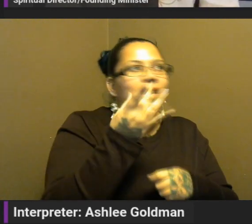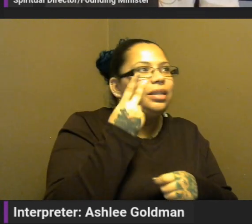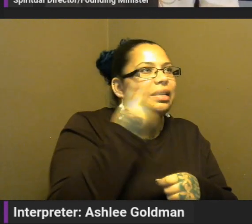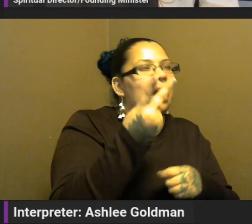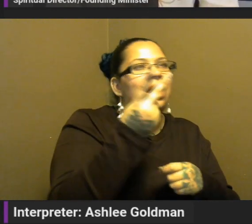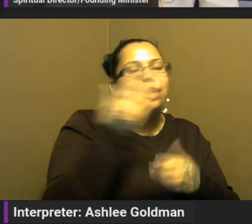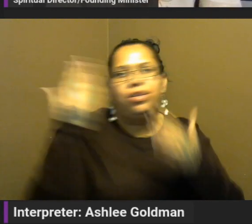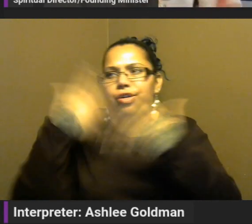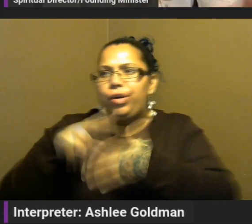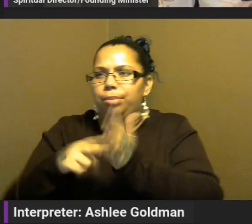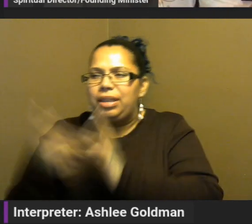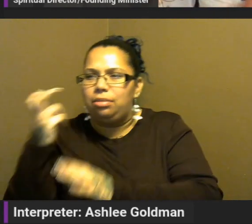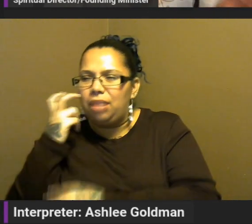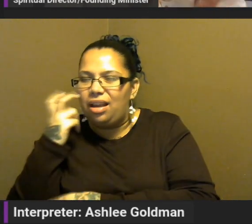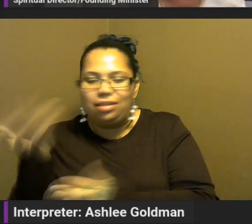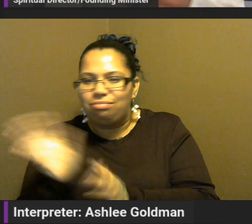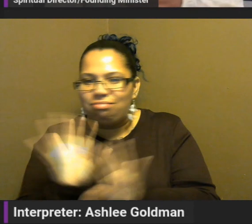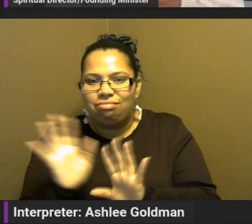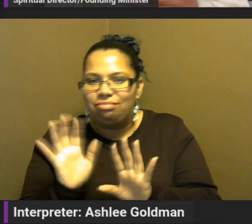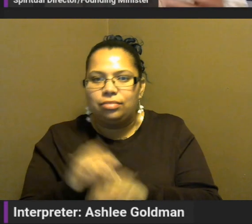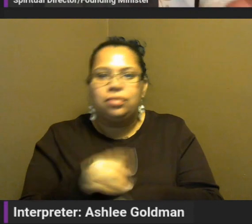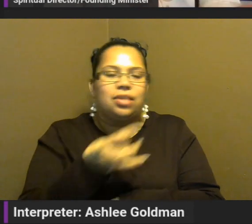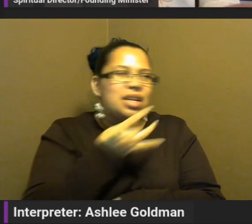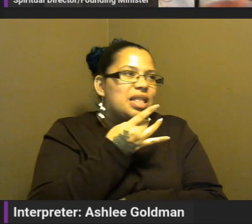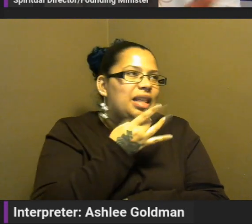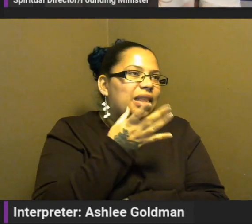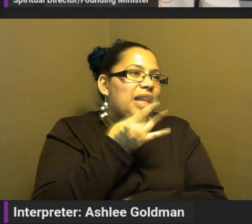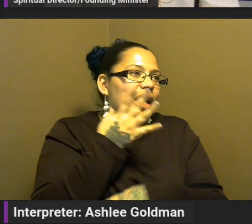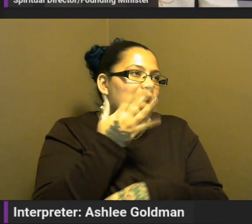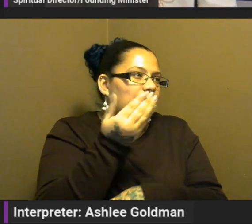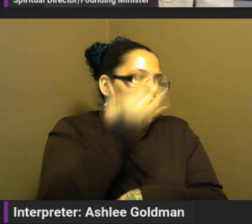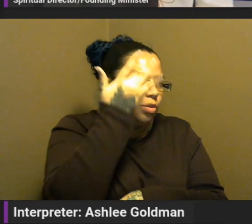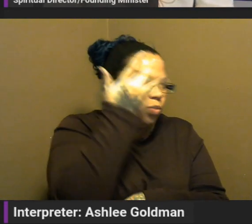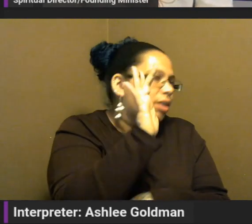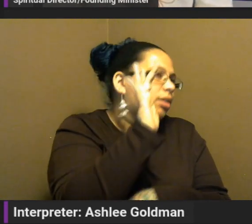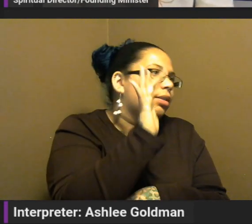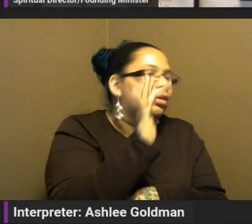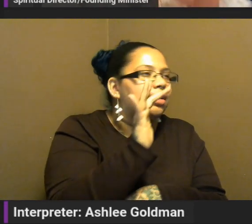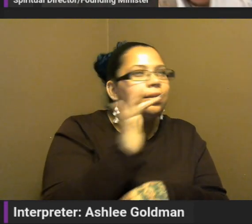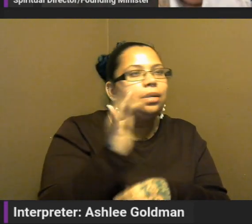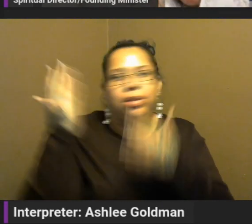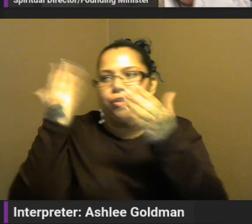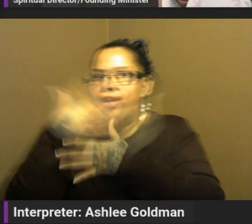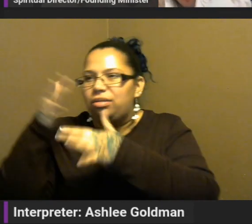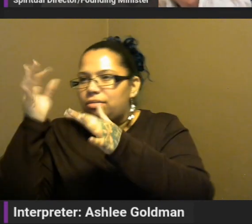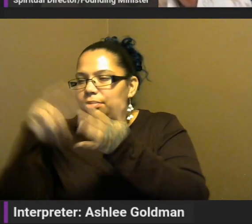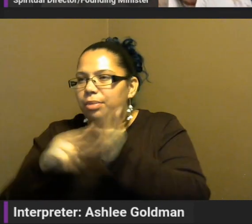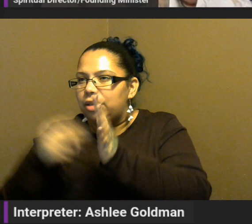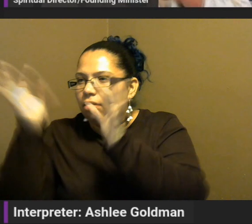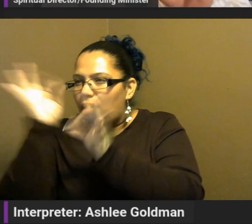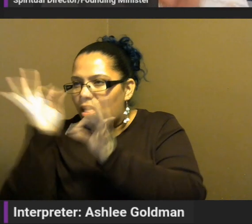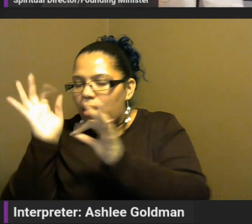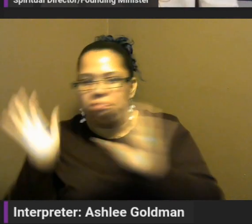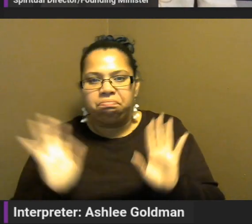blindness. Light as being wisdom and darkness as ignorance. If you want to refer